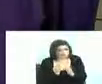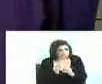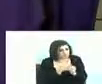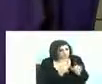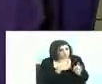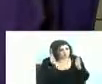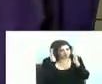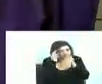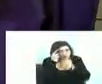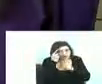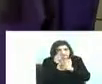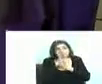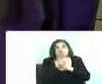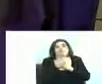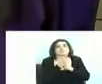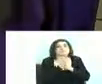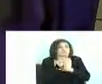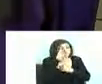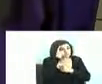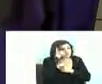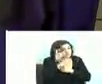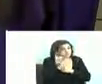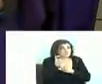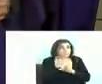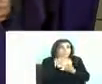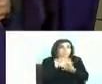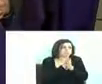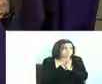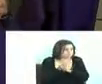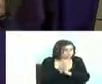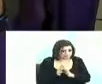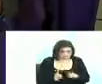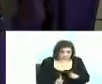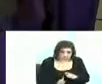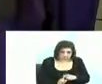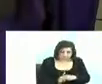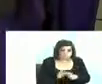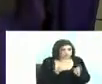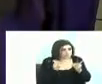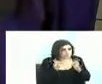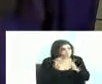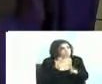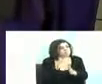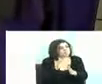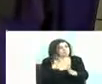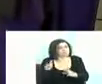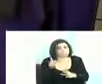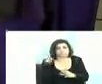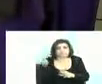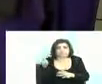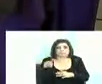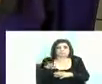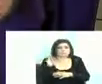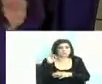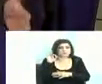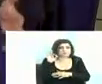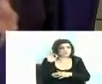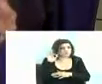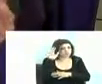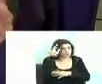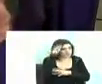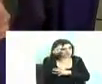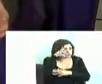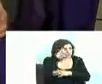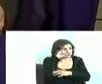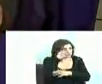imagine. Our dream becomes the vehicle through which others find shade and shelter.